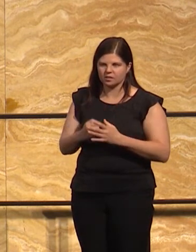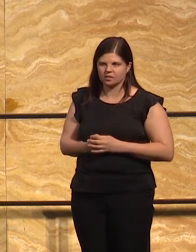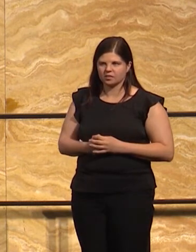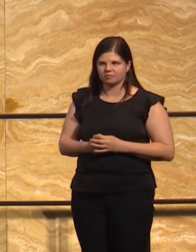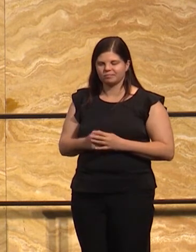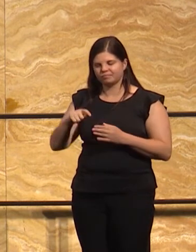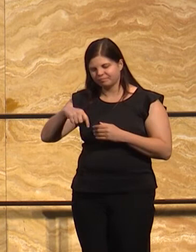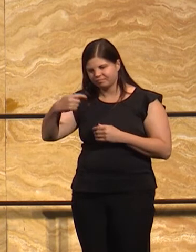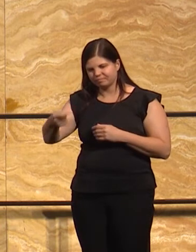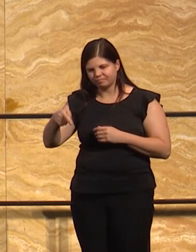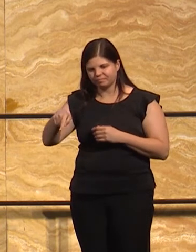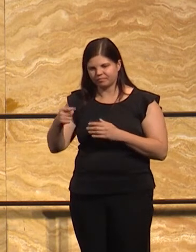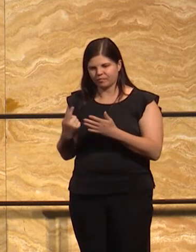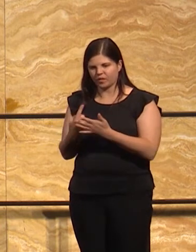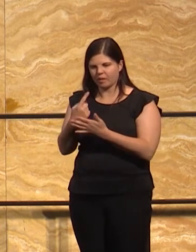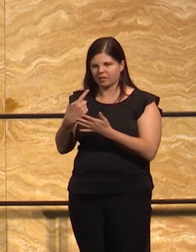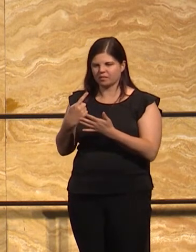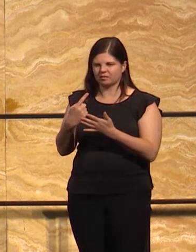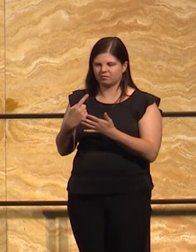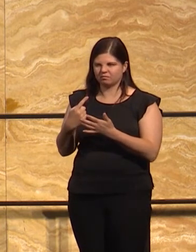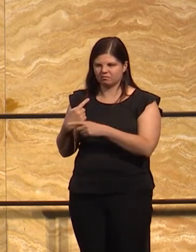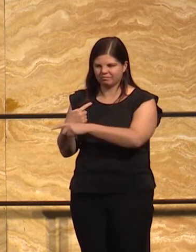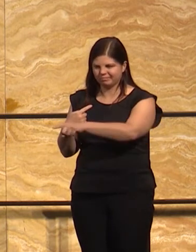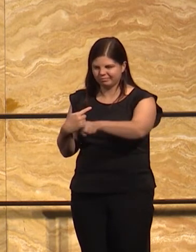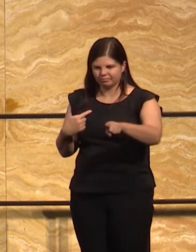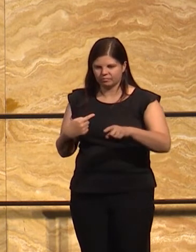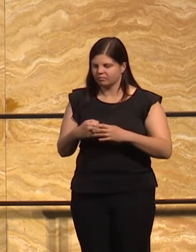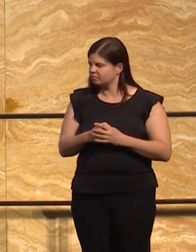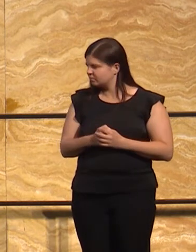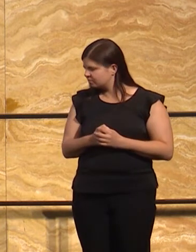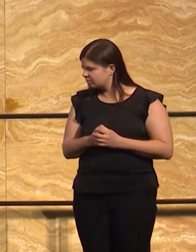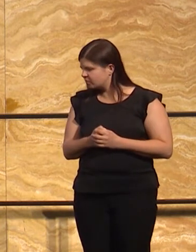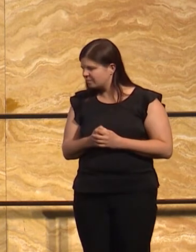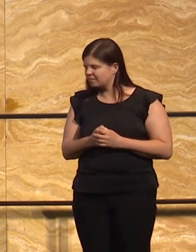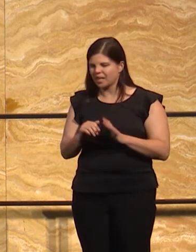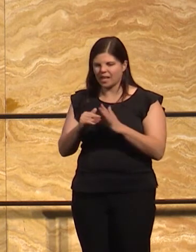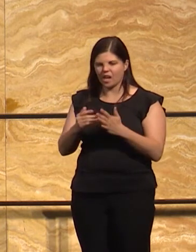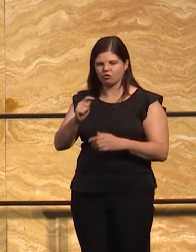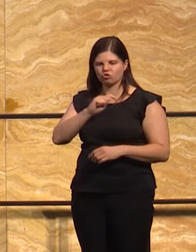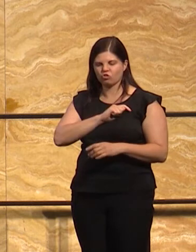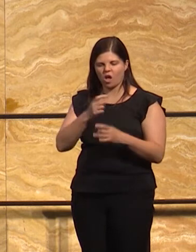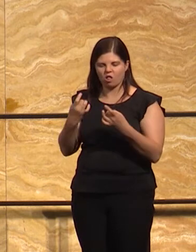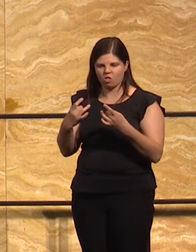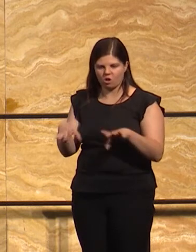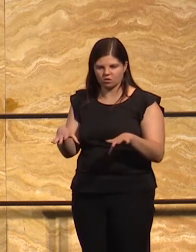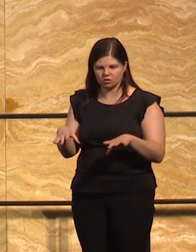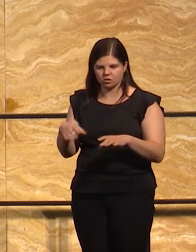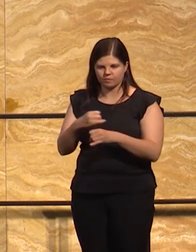from that, as a result of that, Syria, we have broken the trust that international,